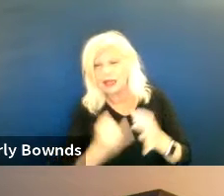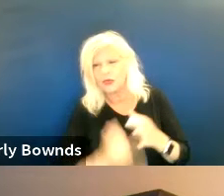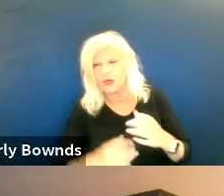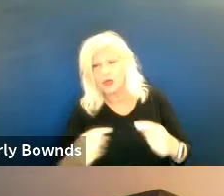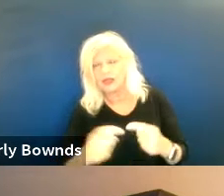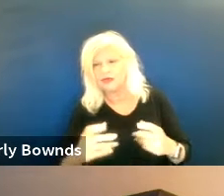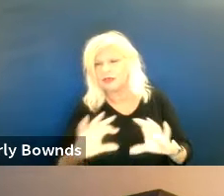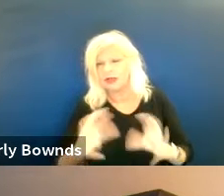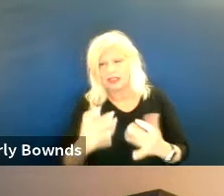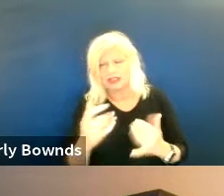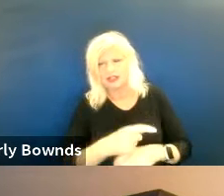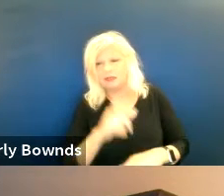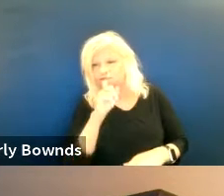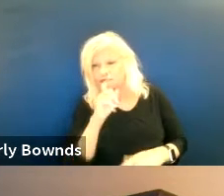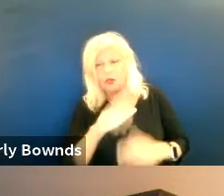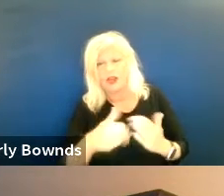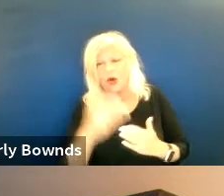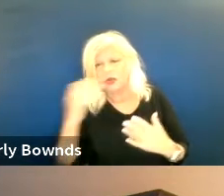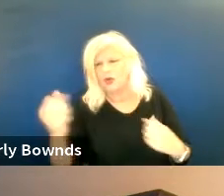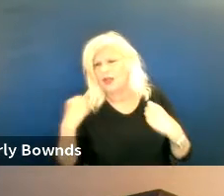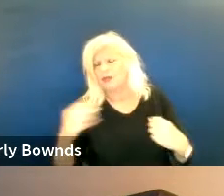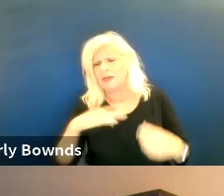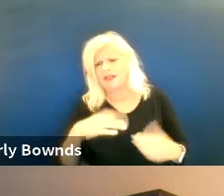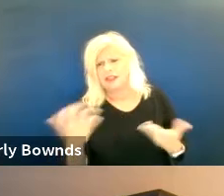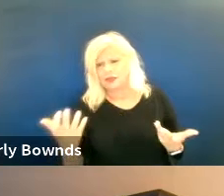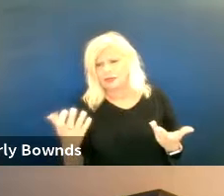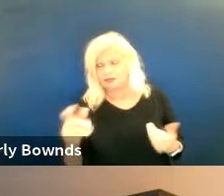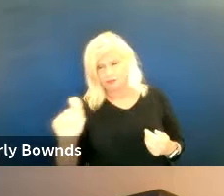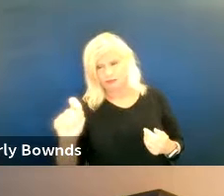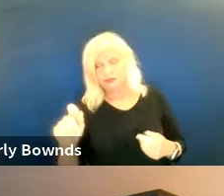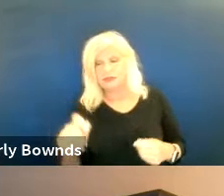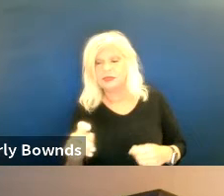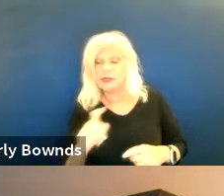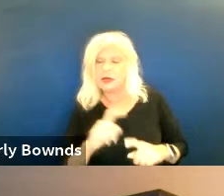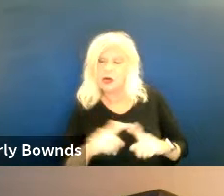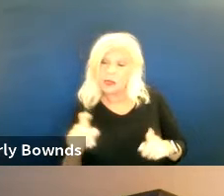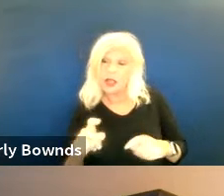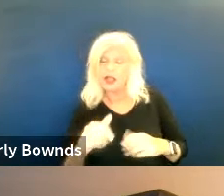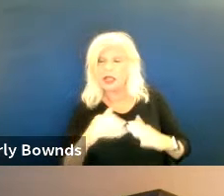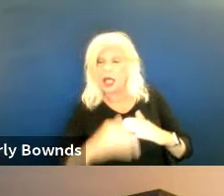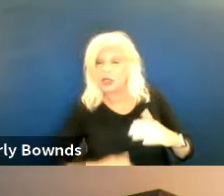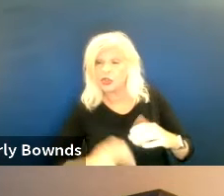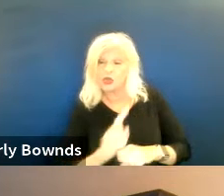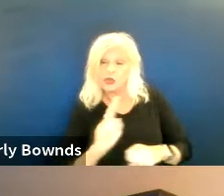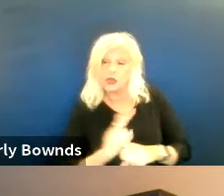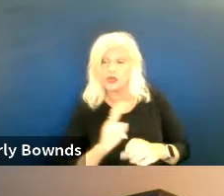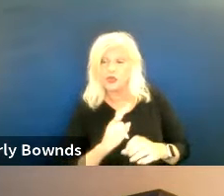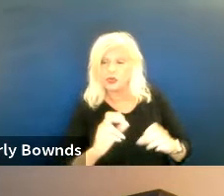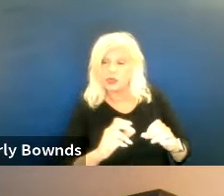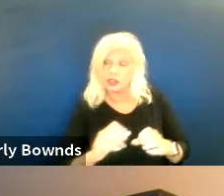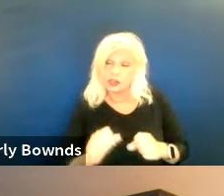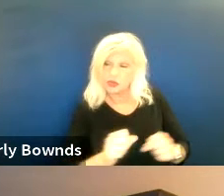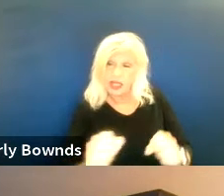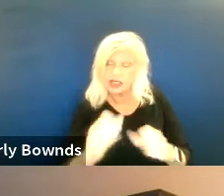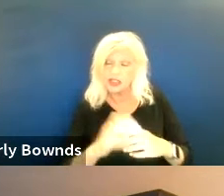today. We all know exercise is beneficial, but it remains as an underutilized strategy for improving health and function in